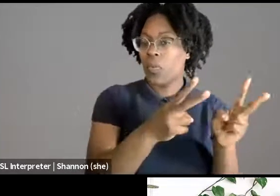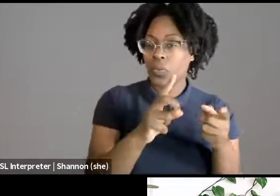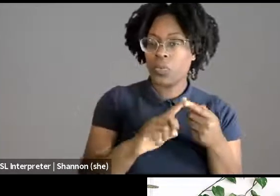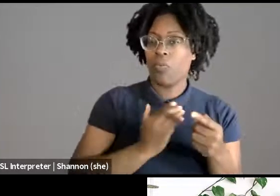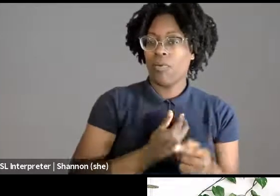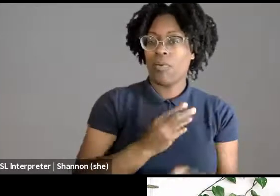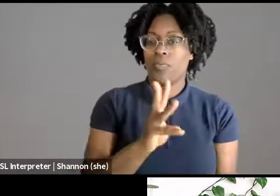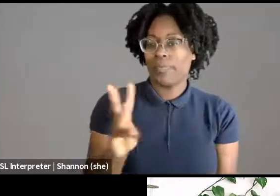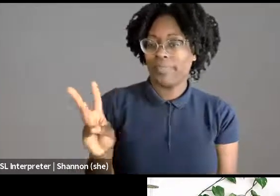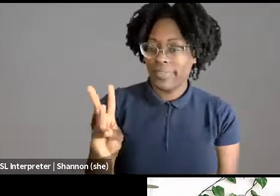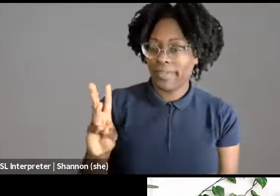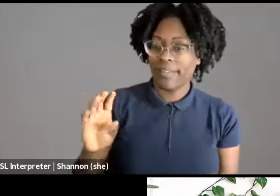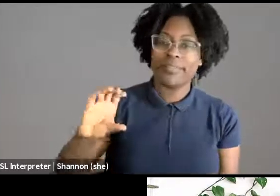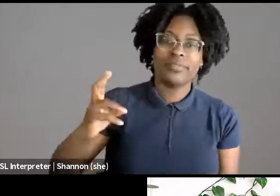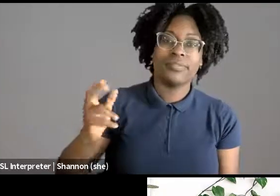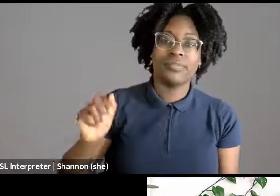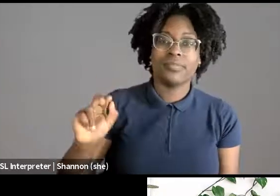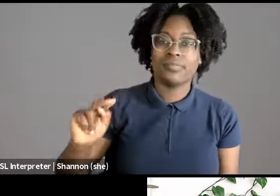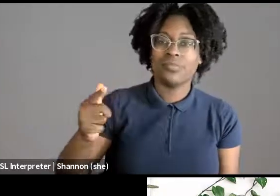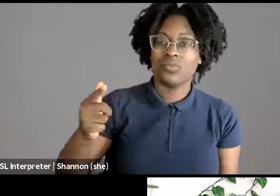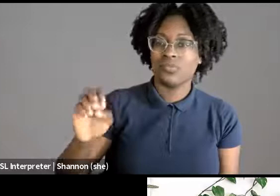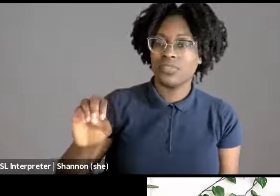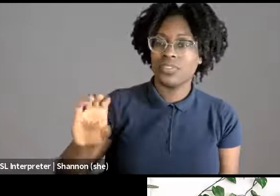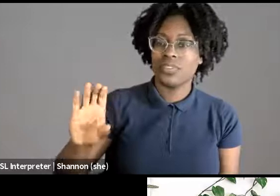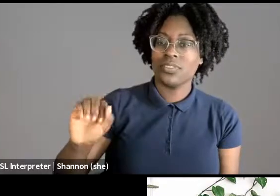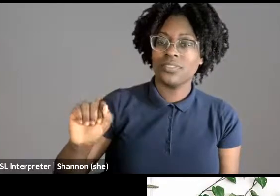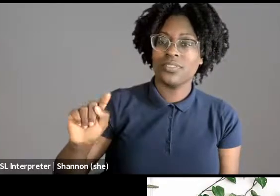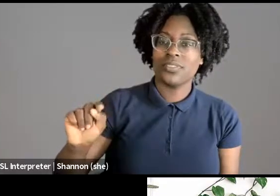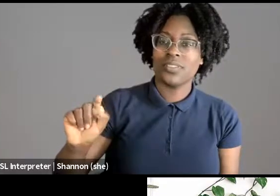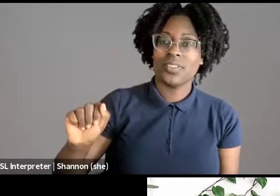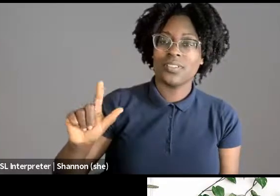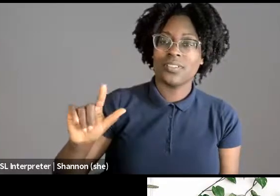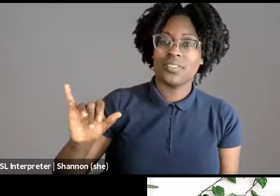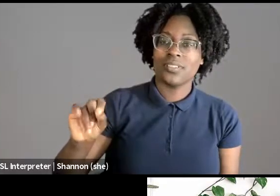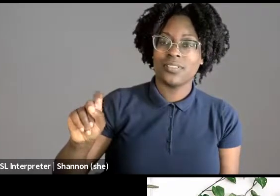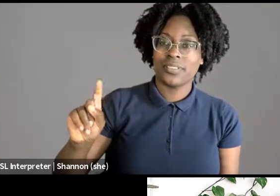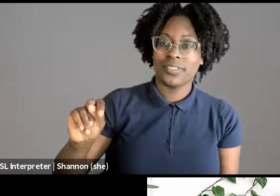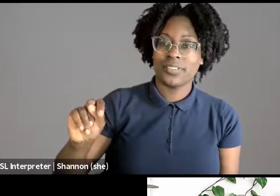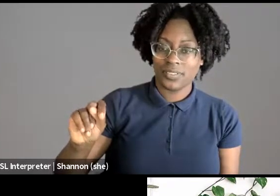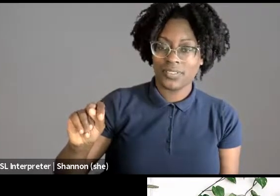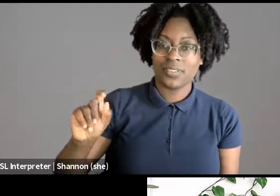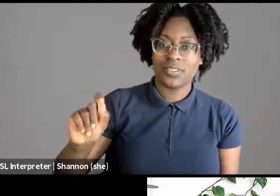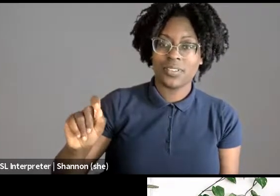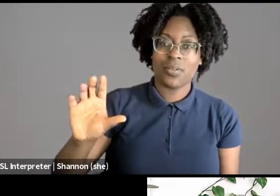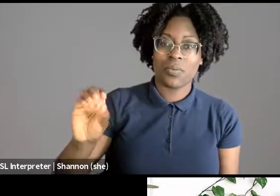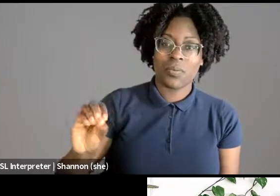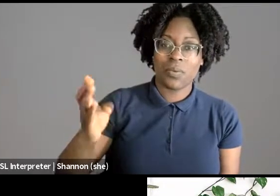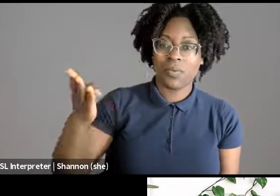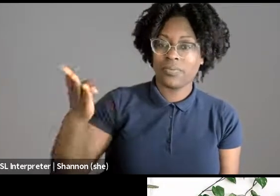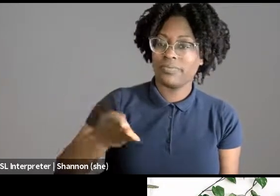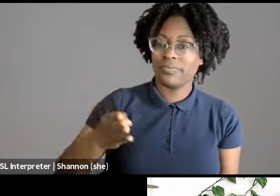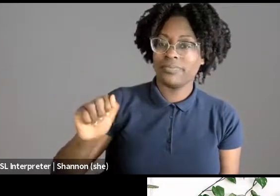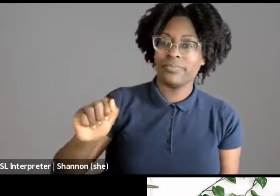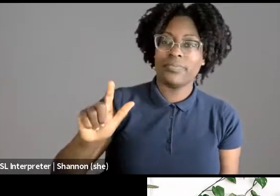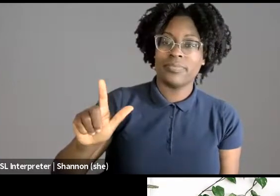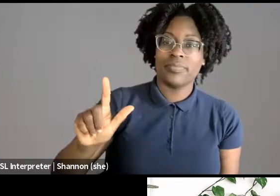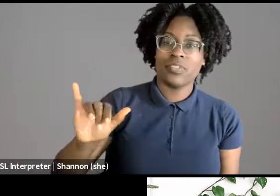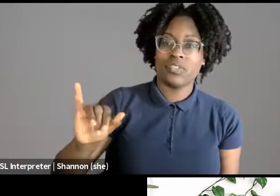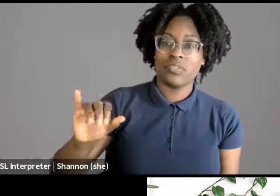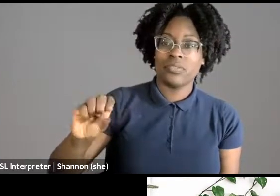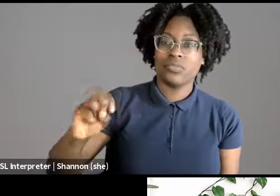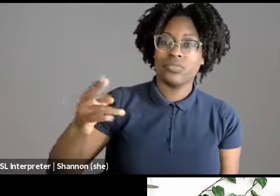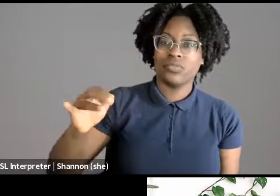series. So look for those. We'll also we'll also send a follow-up email with a link to that as well.